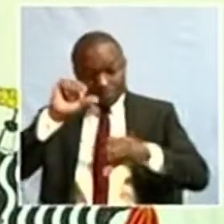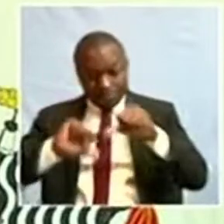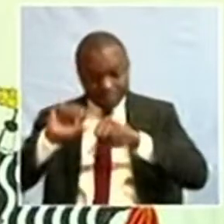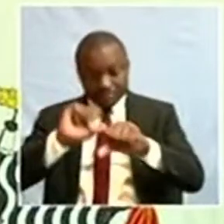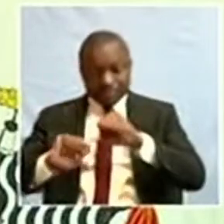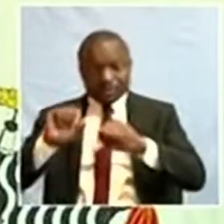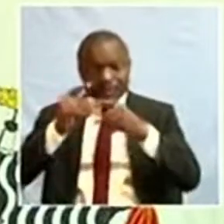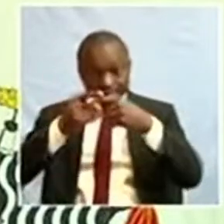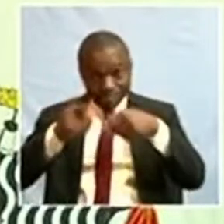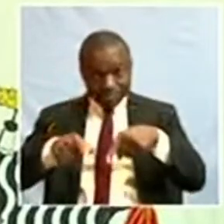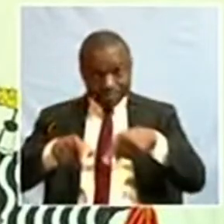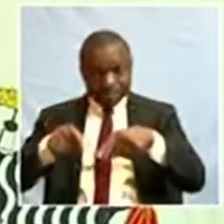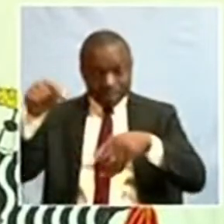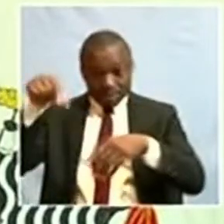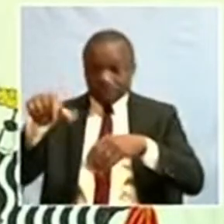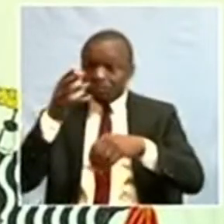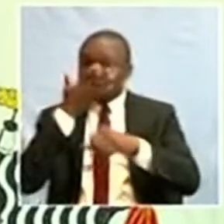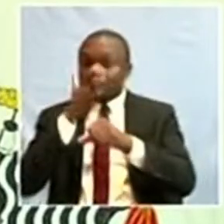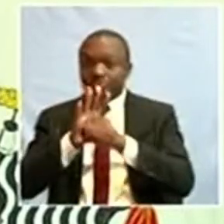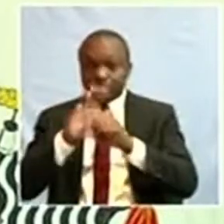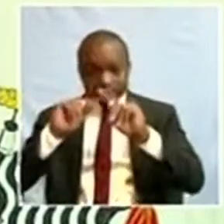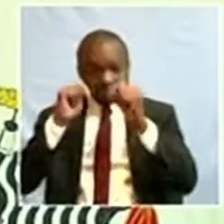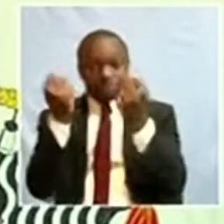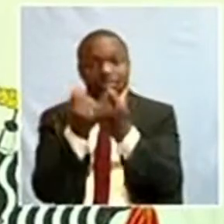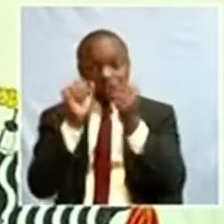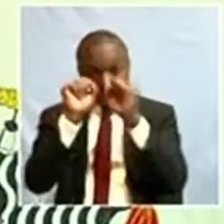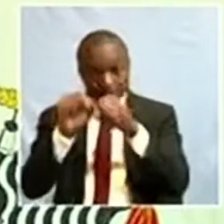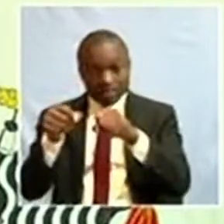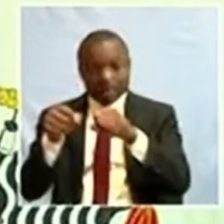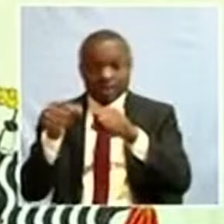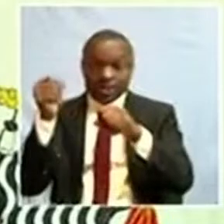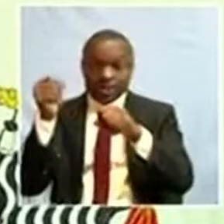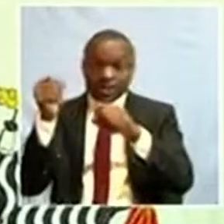being conducted, the quality assurance team can go in